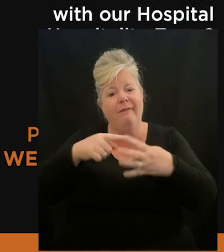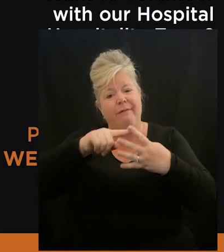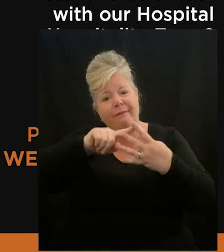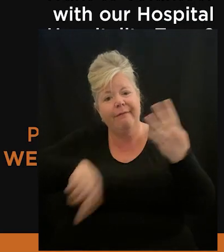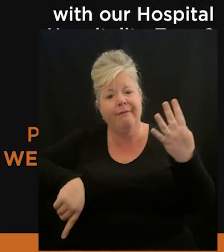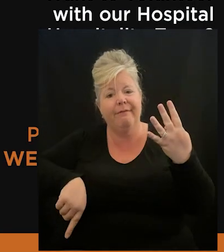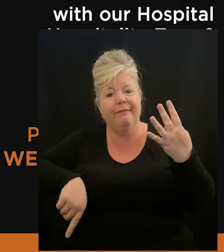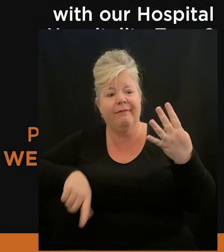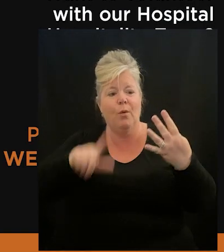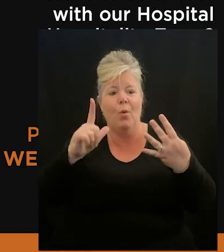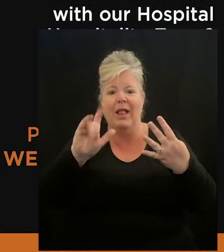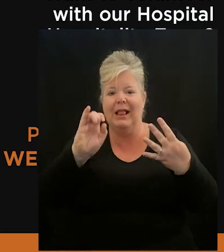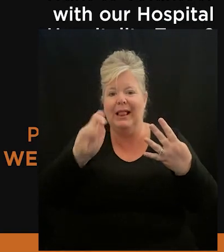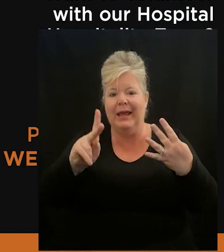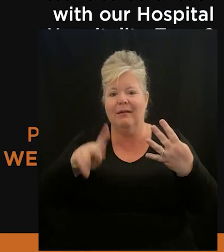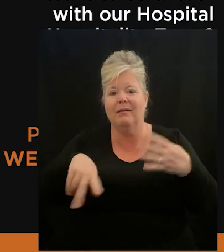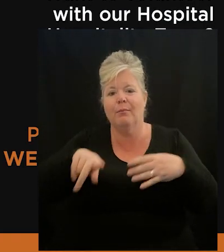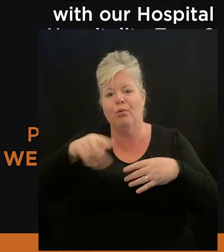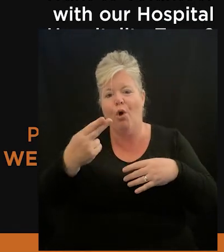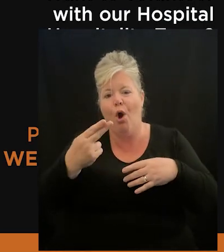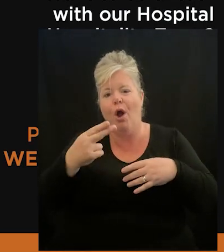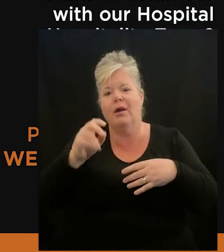connected at that link,